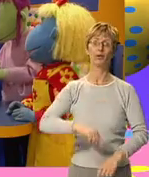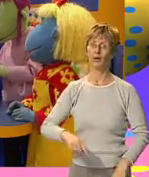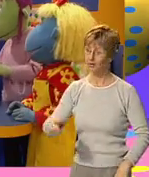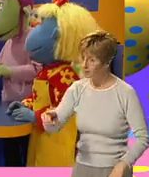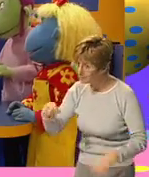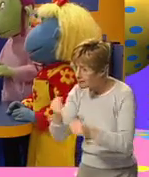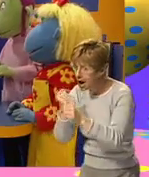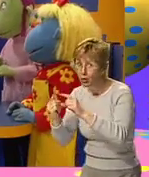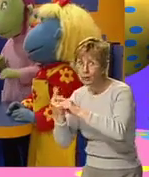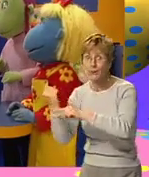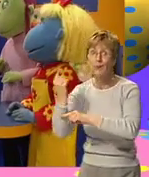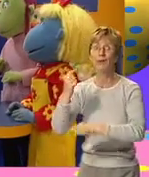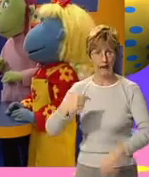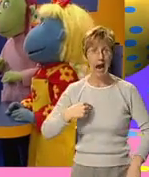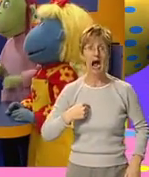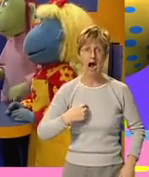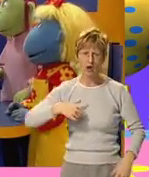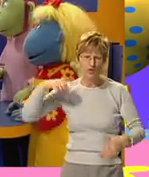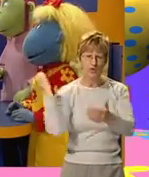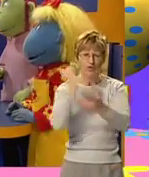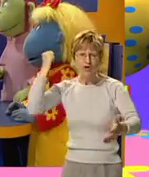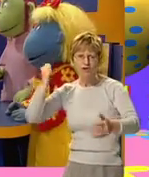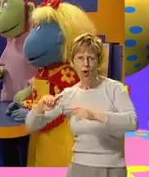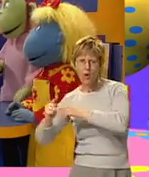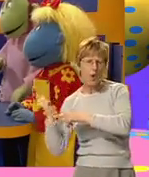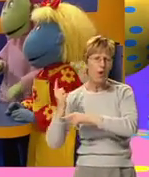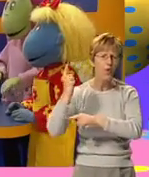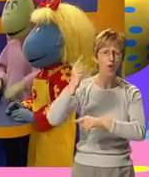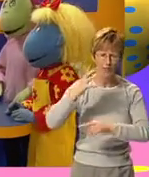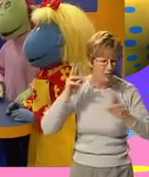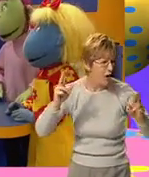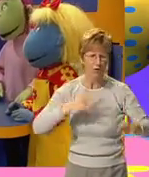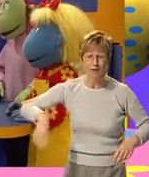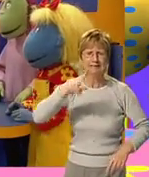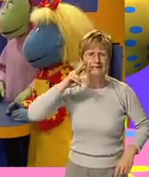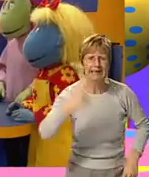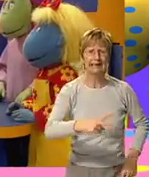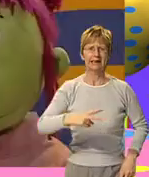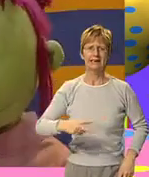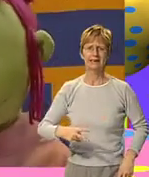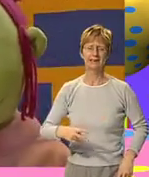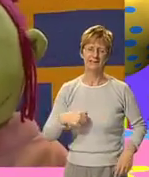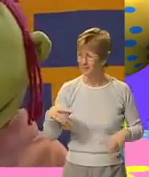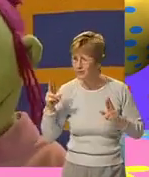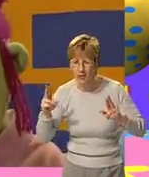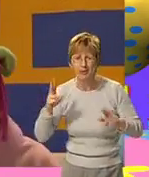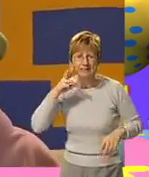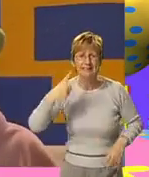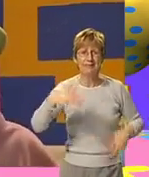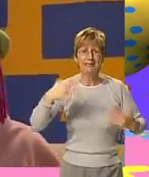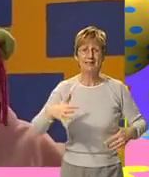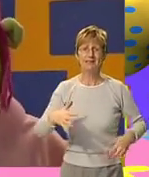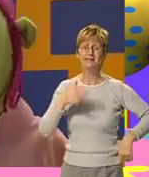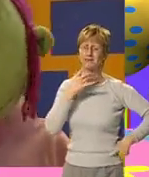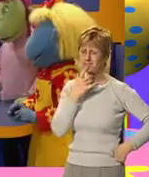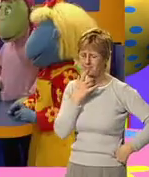a rocket ship? Yeah, and it was Zoom-a-rooney. Oh, I wish you could have seen it. I'm sure we all wish we